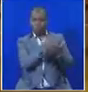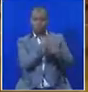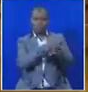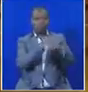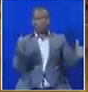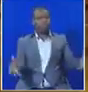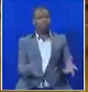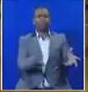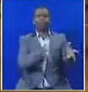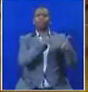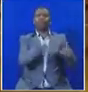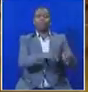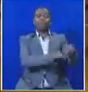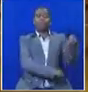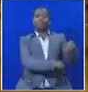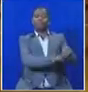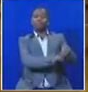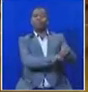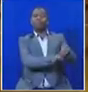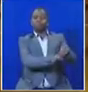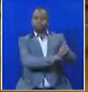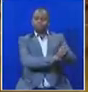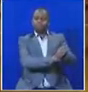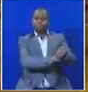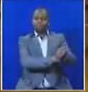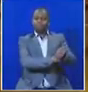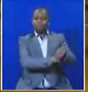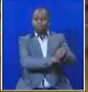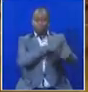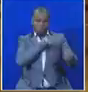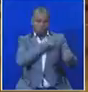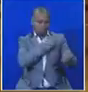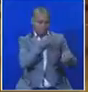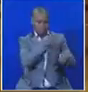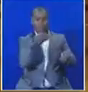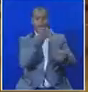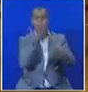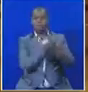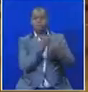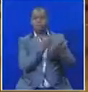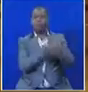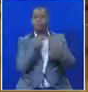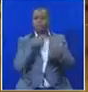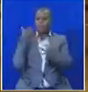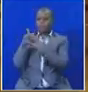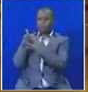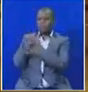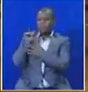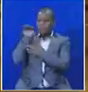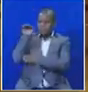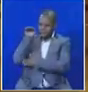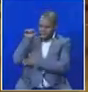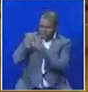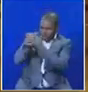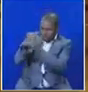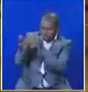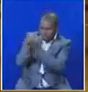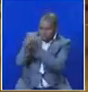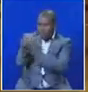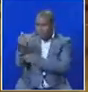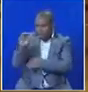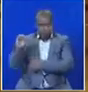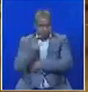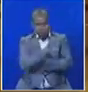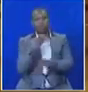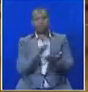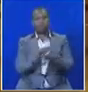revitalized, President. This will enable the people to get access to capital and to fund startup enterprises. We need to